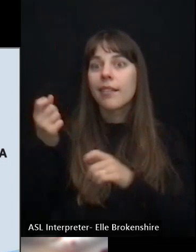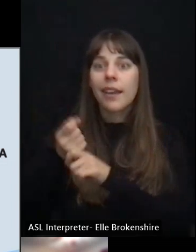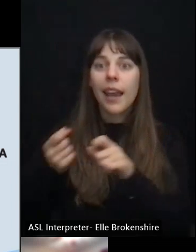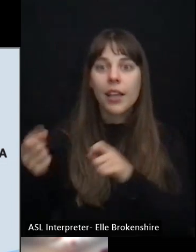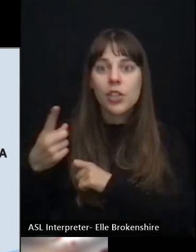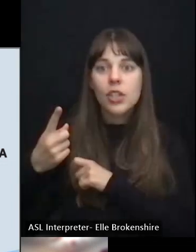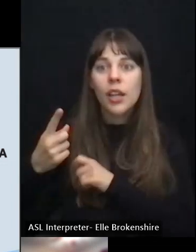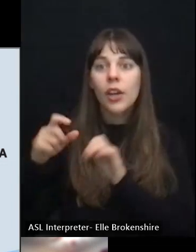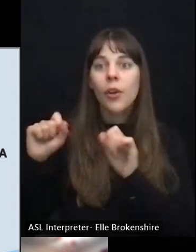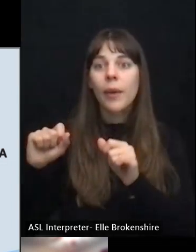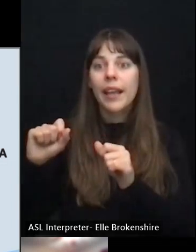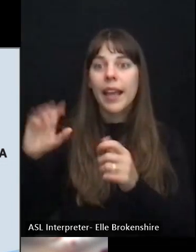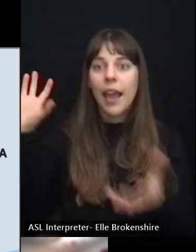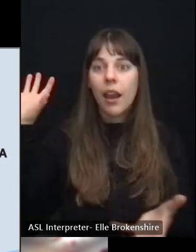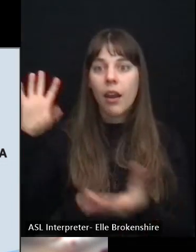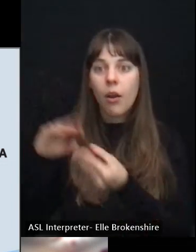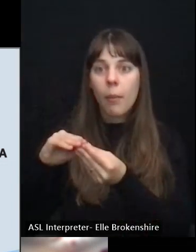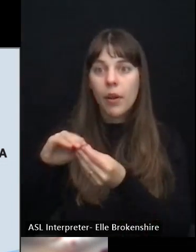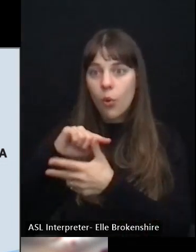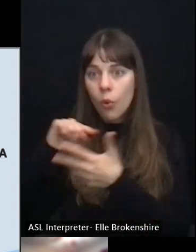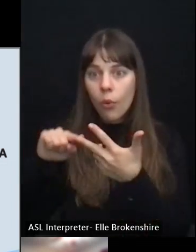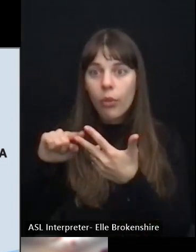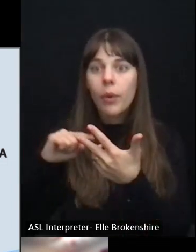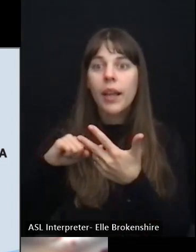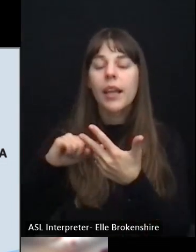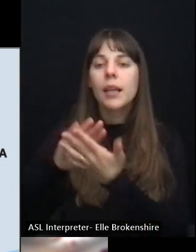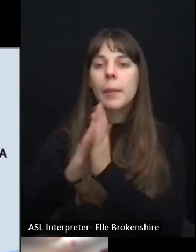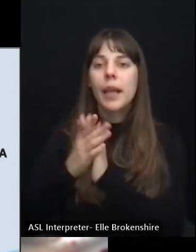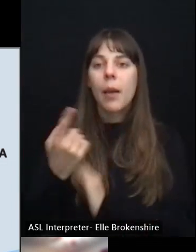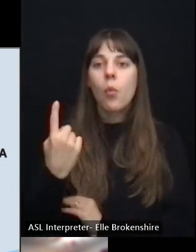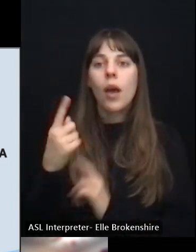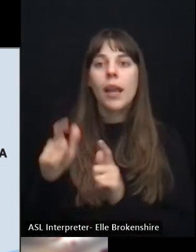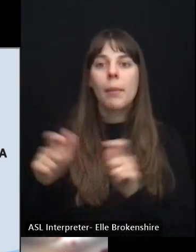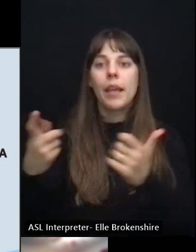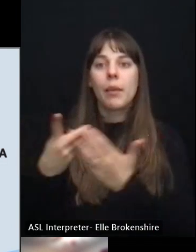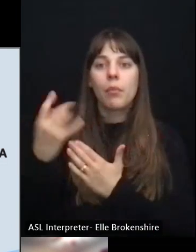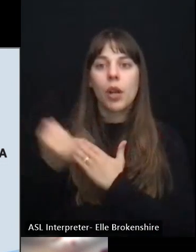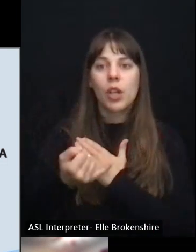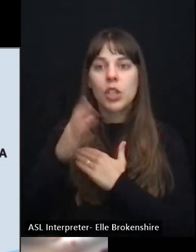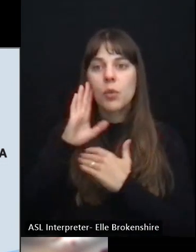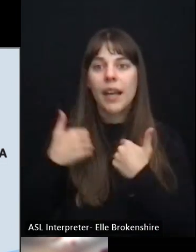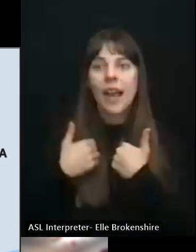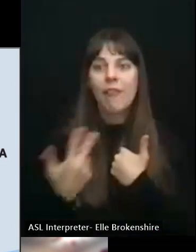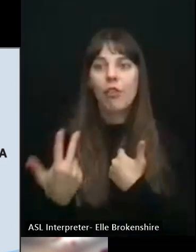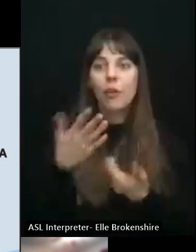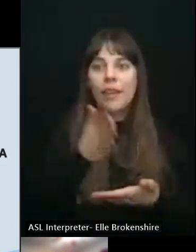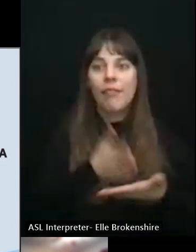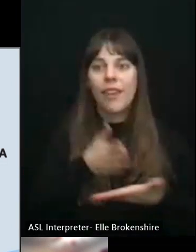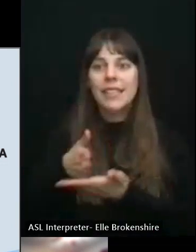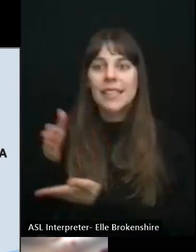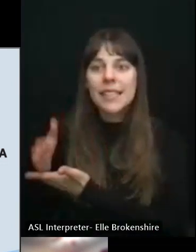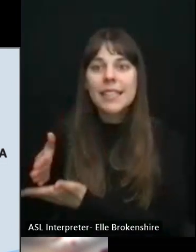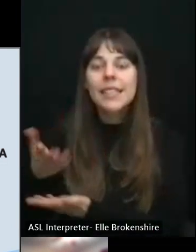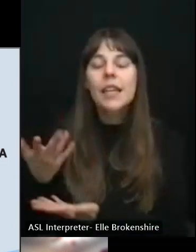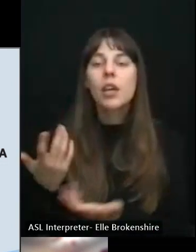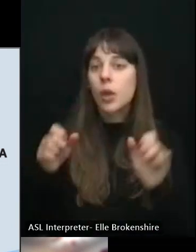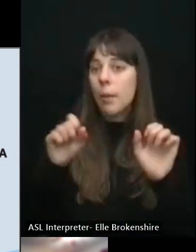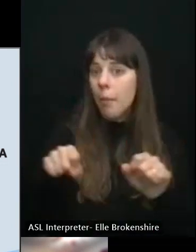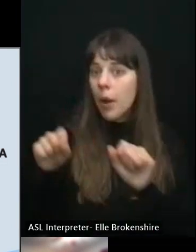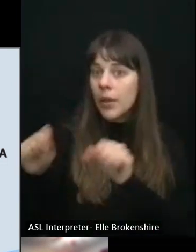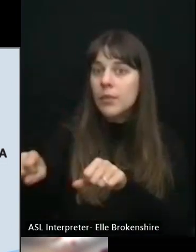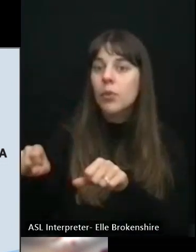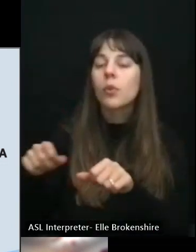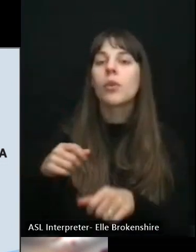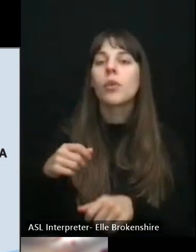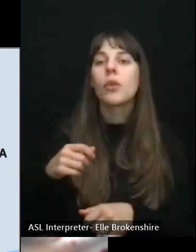three of them together into one sort of larger project that would just have three separate sections to it. So it is possible that we might be able to